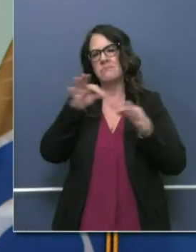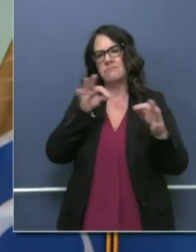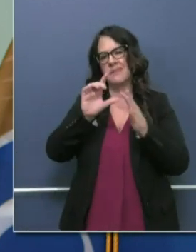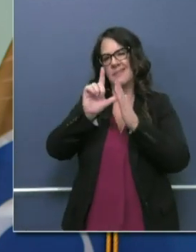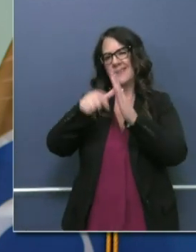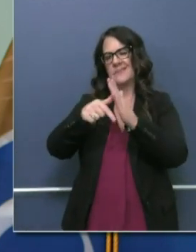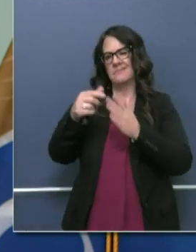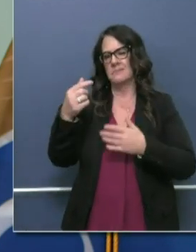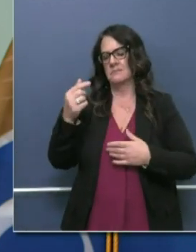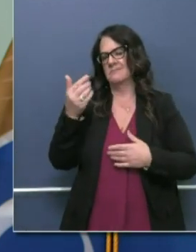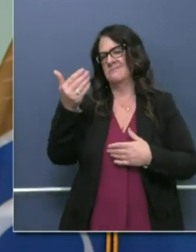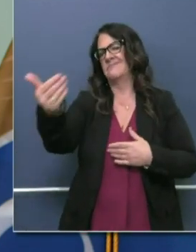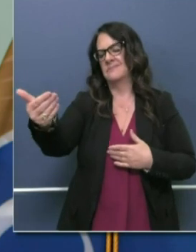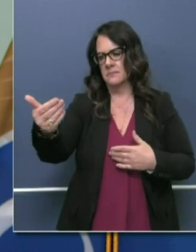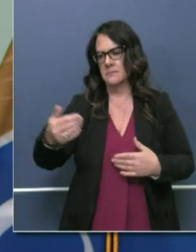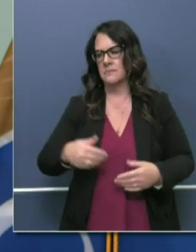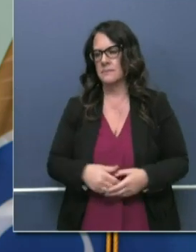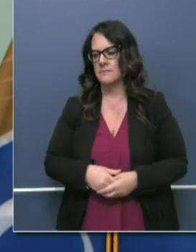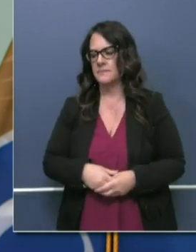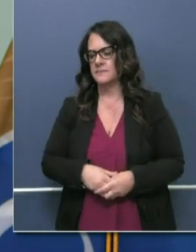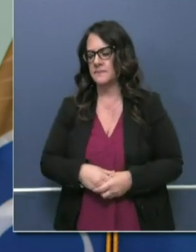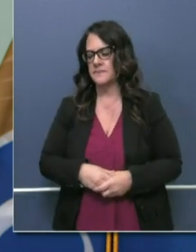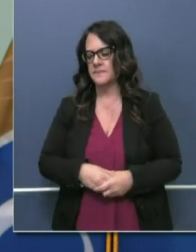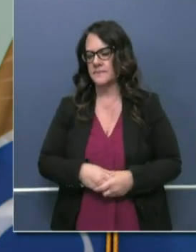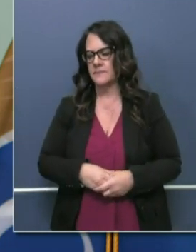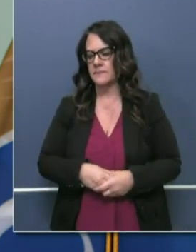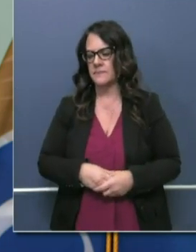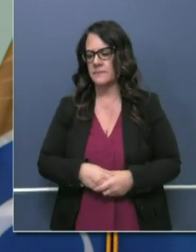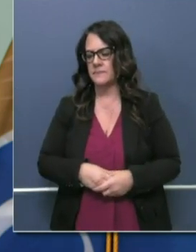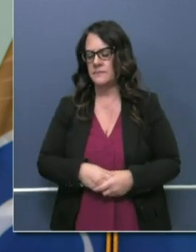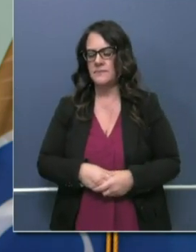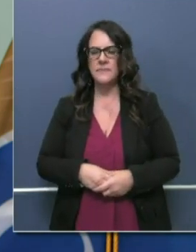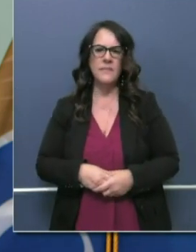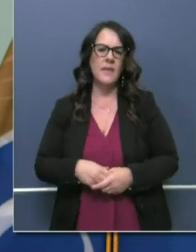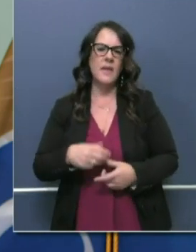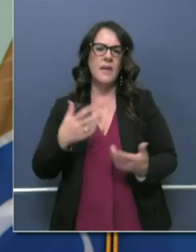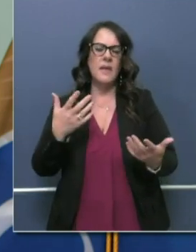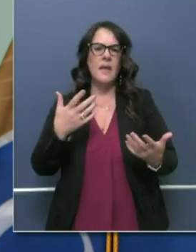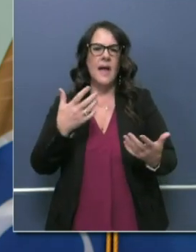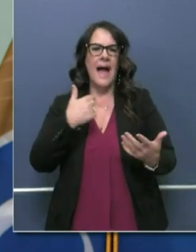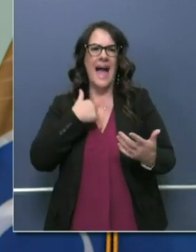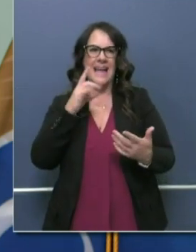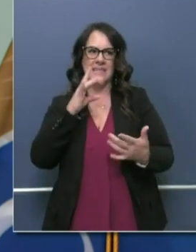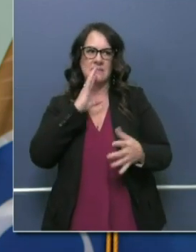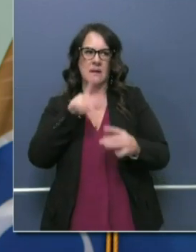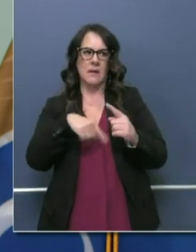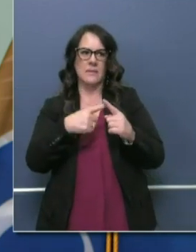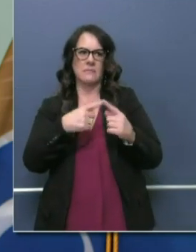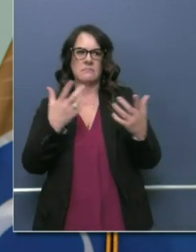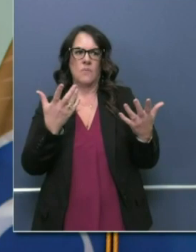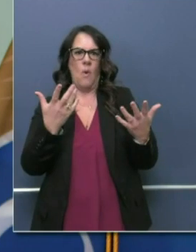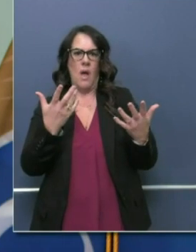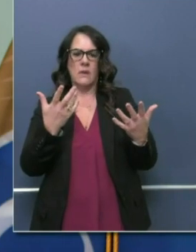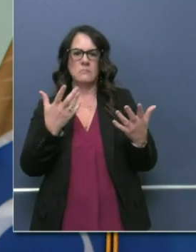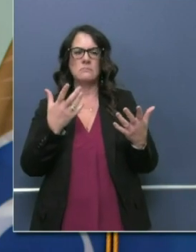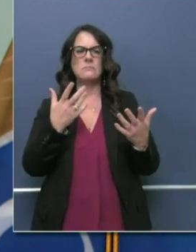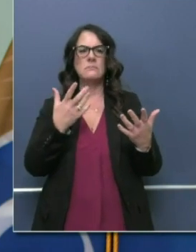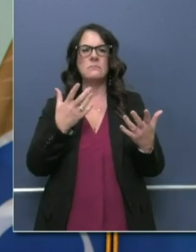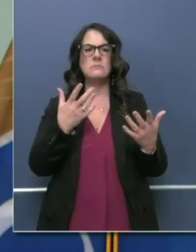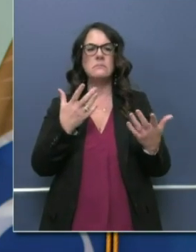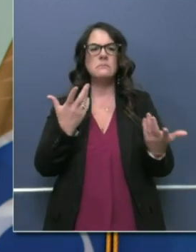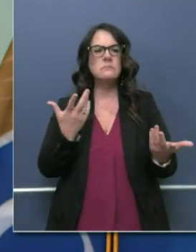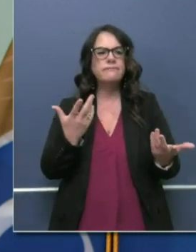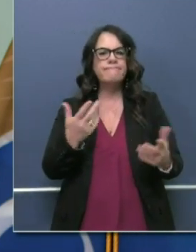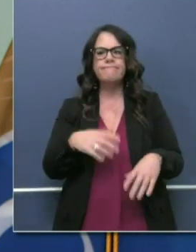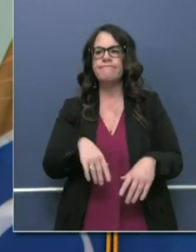We mentioned phase two included an earlier and a later consideration, meaning low